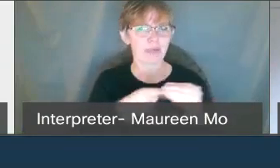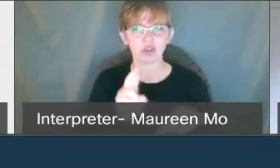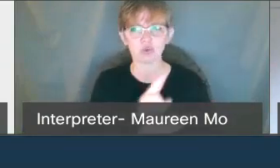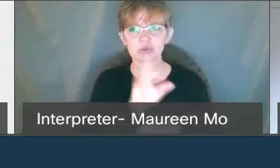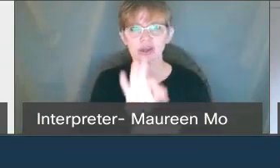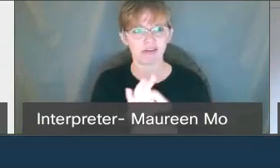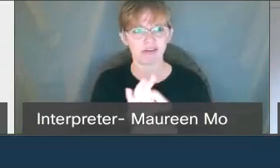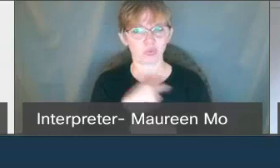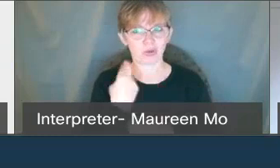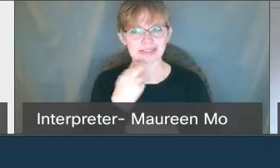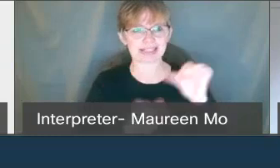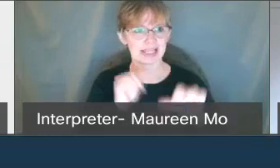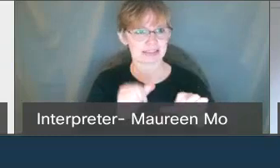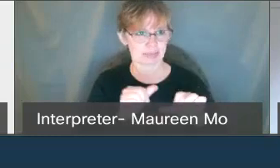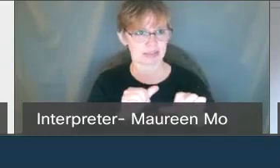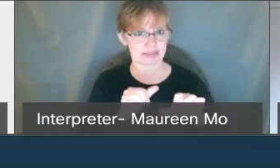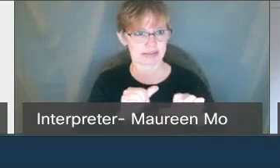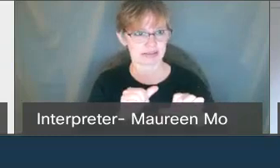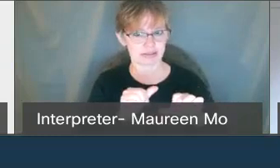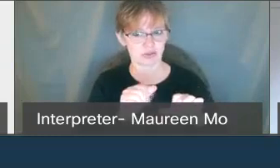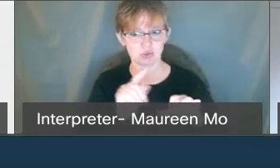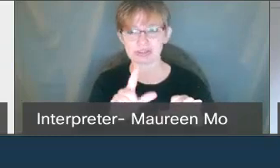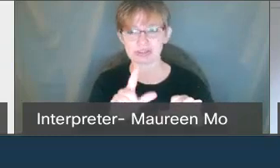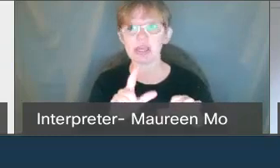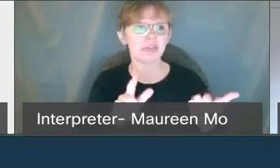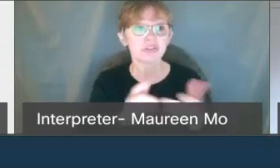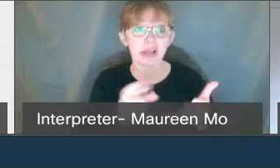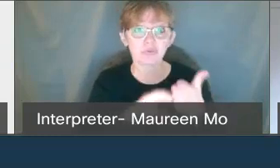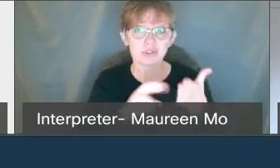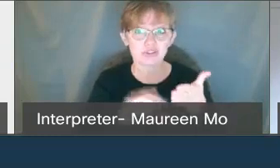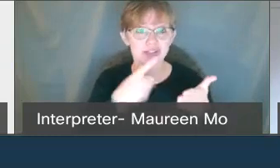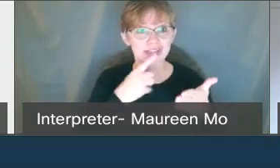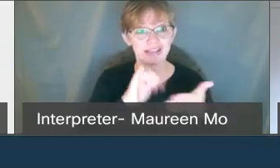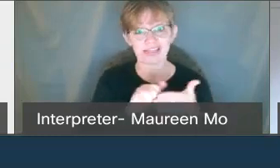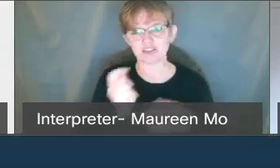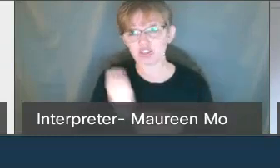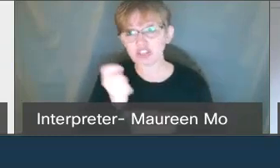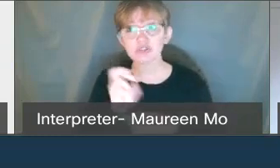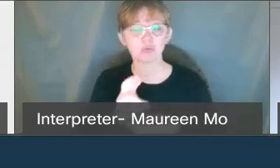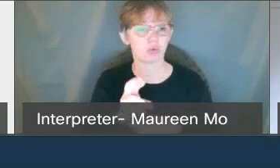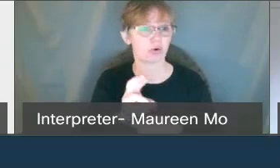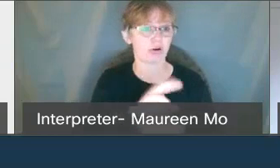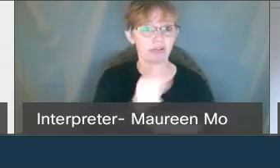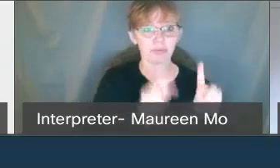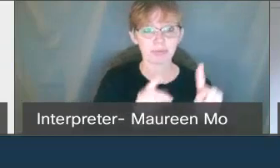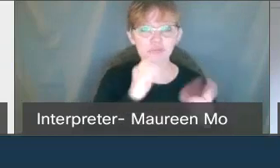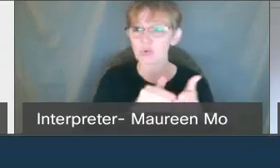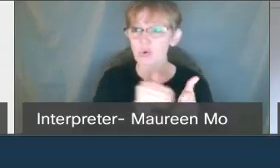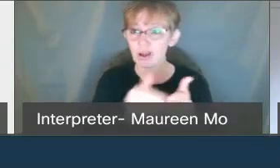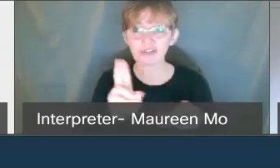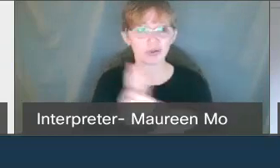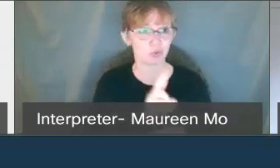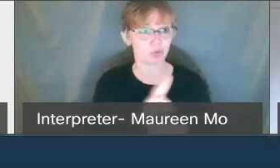practice? There's quite a lot of research that says judges and others don't always or sometimes often use assessment results in